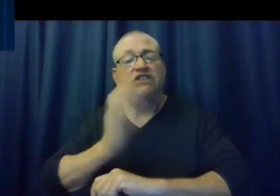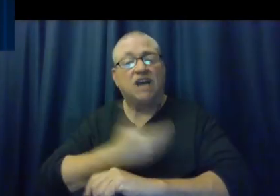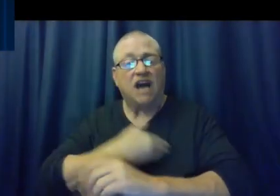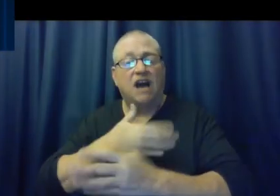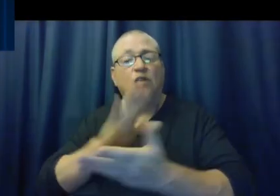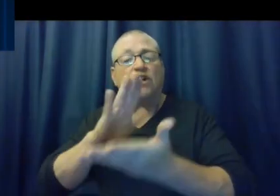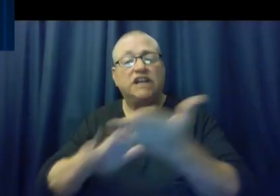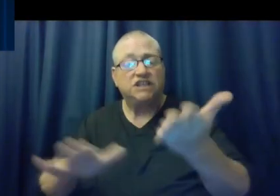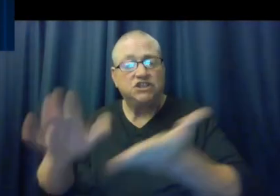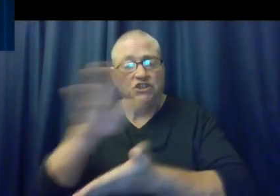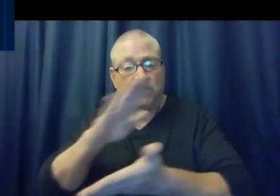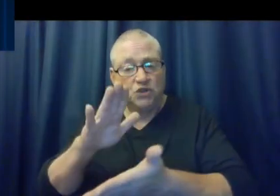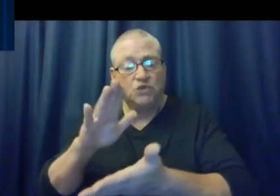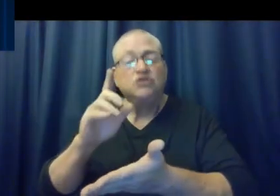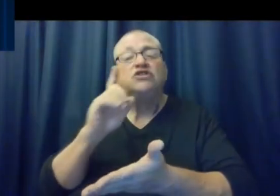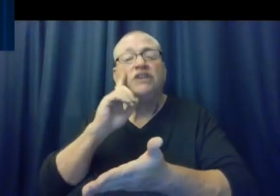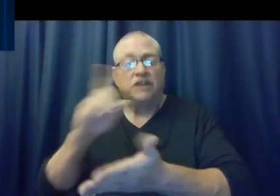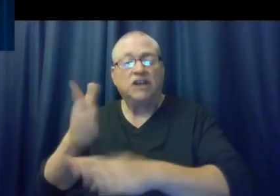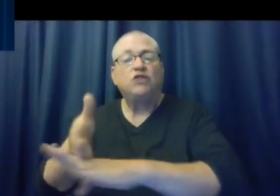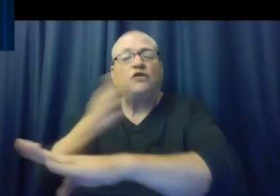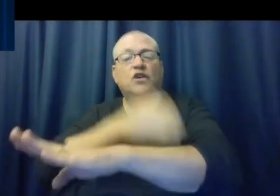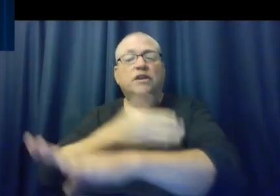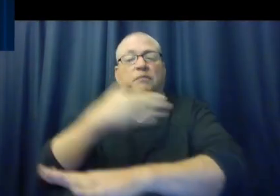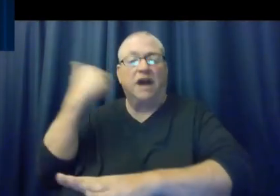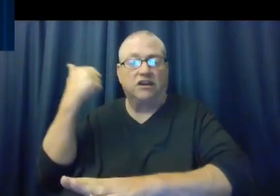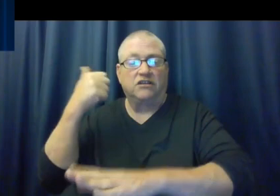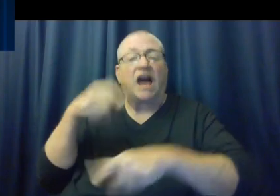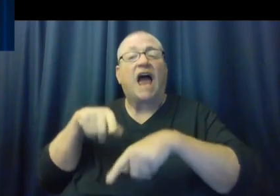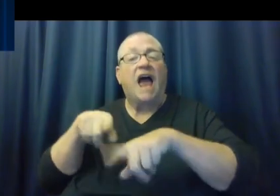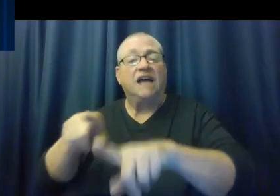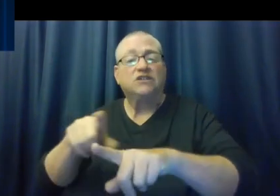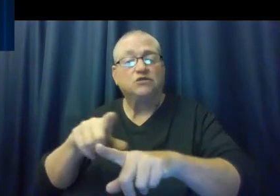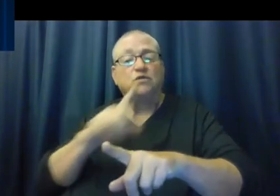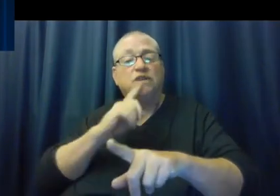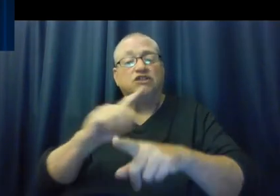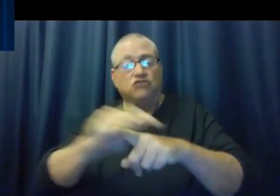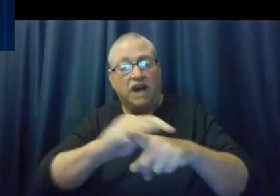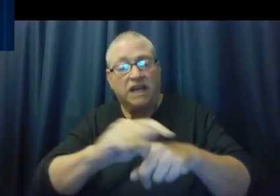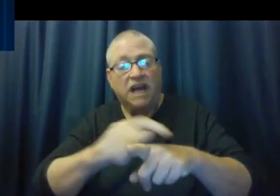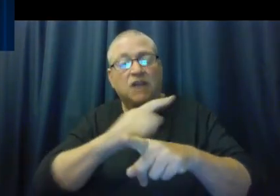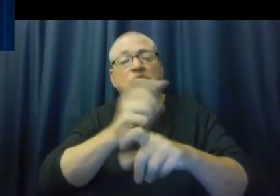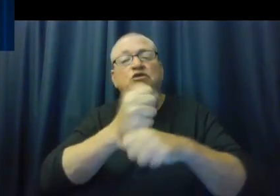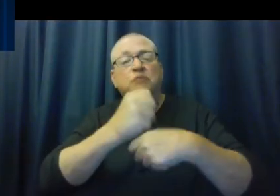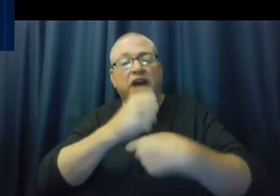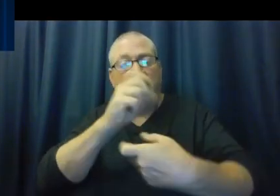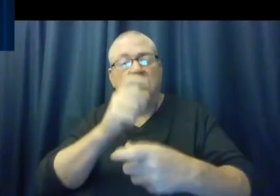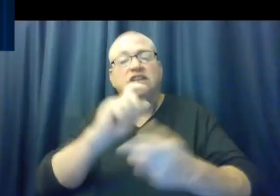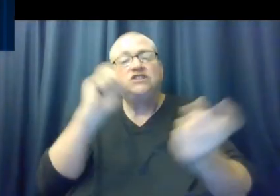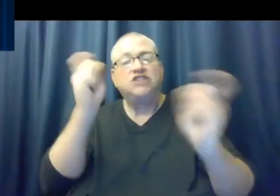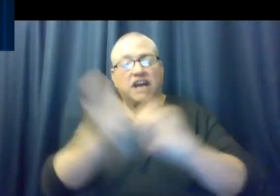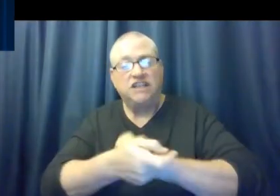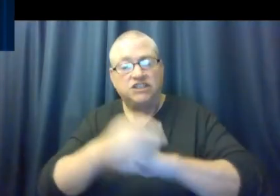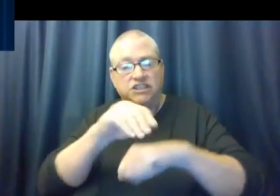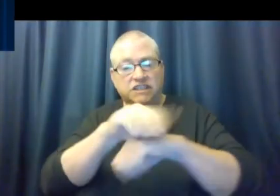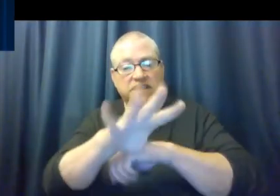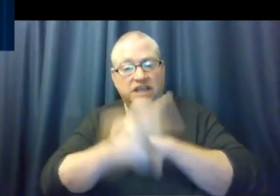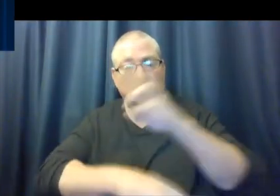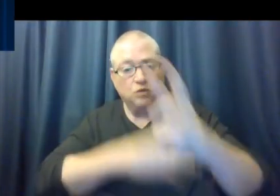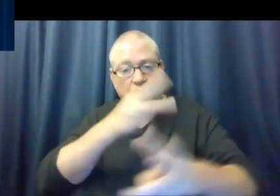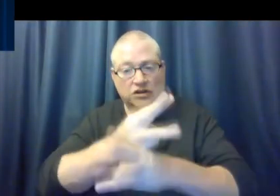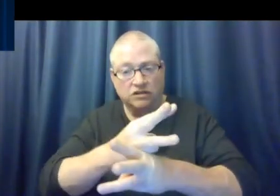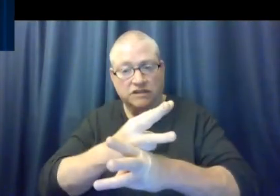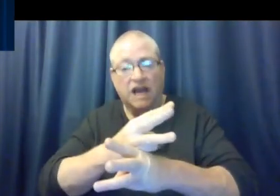in the world. But through all the comings and goings, you are the enduring heart of Western.